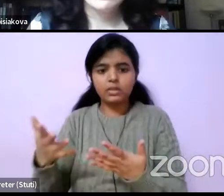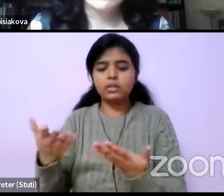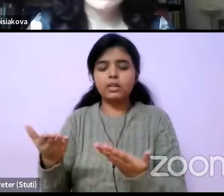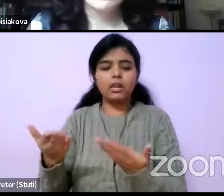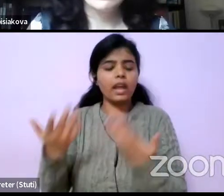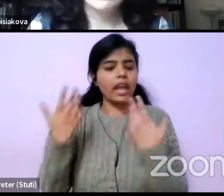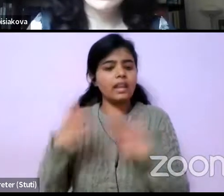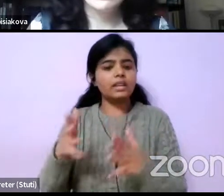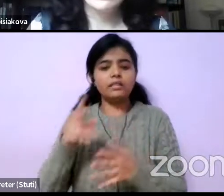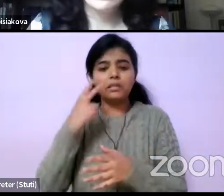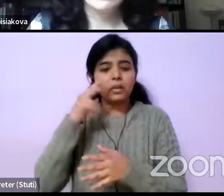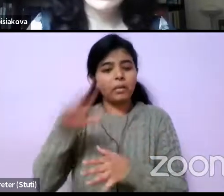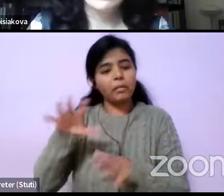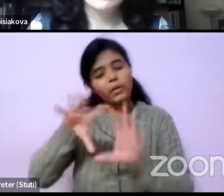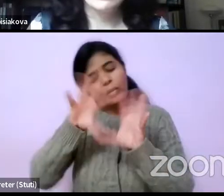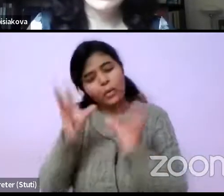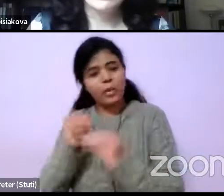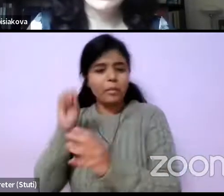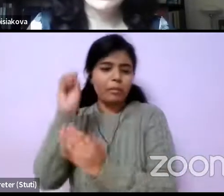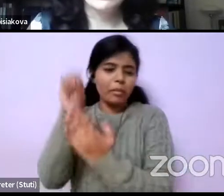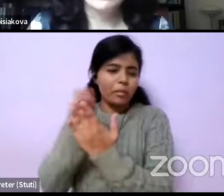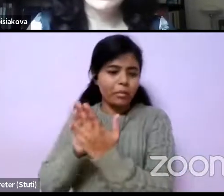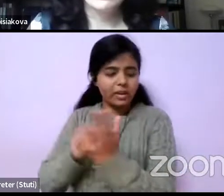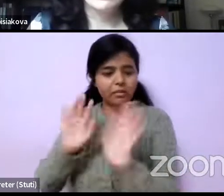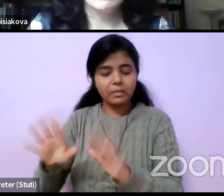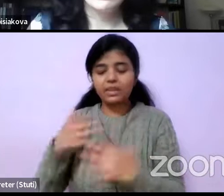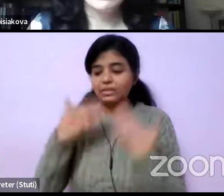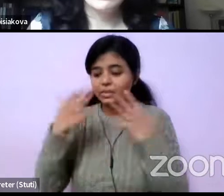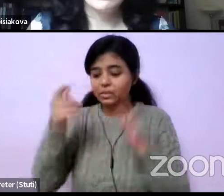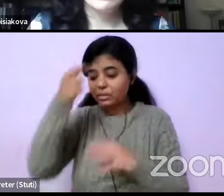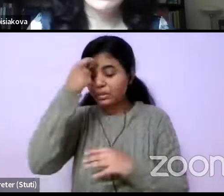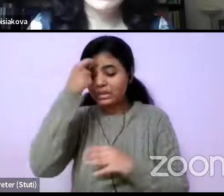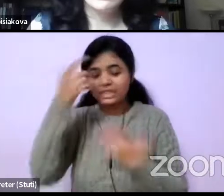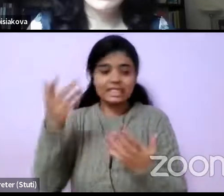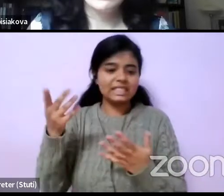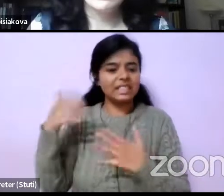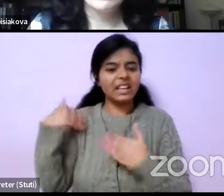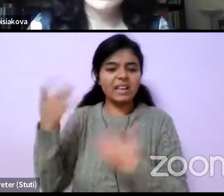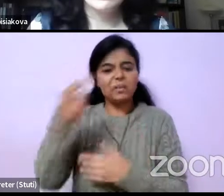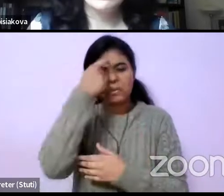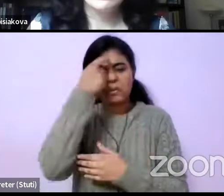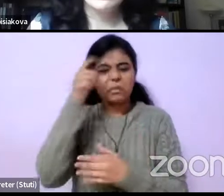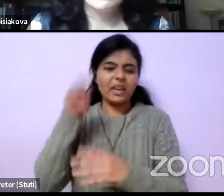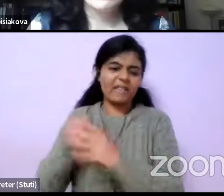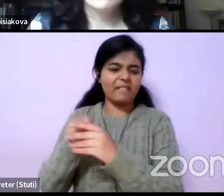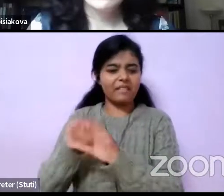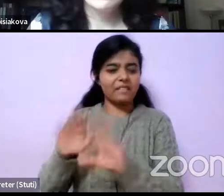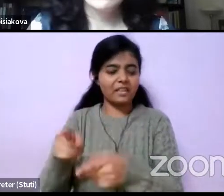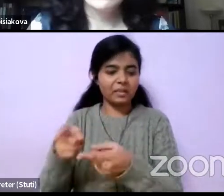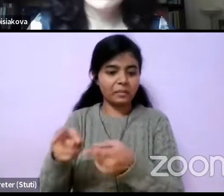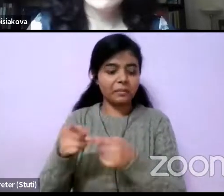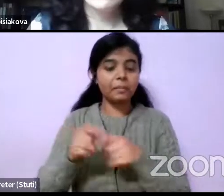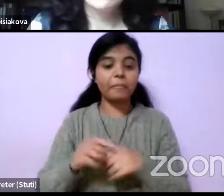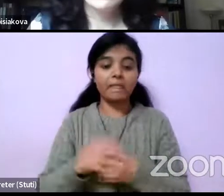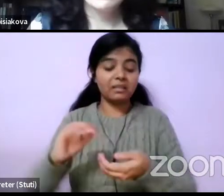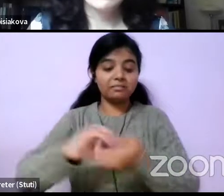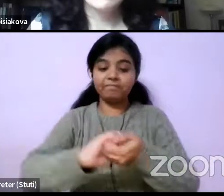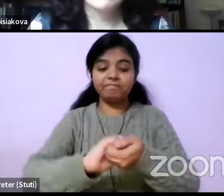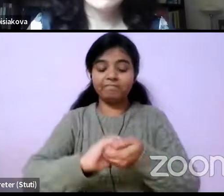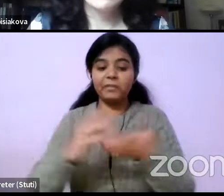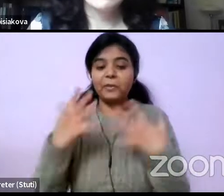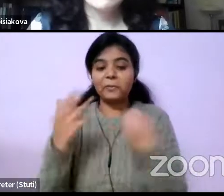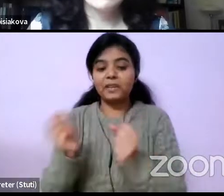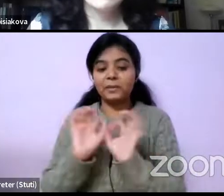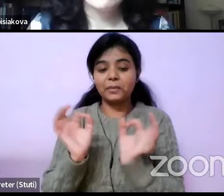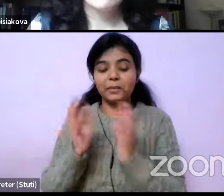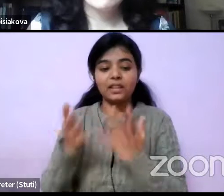impaired. But I don't know, this problem, it has been there, like they're not actually joining hands. But those organizations